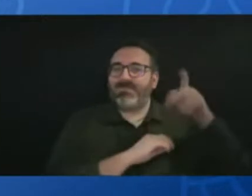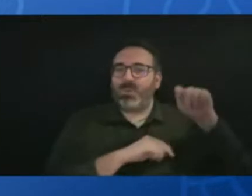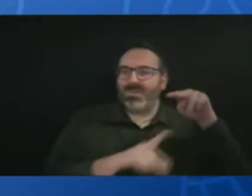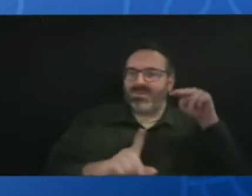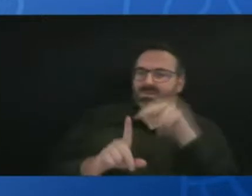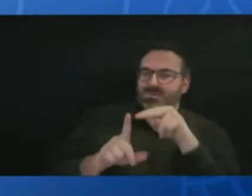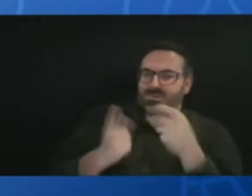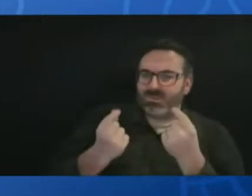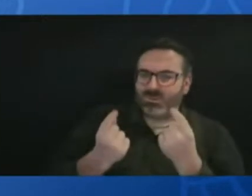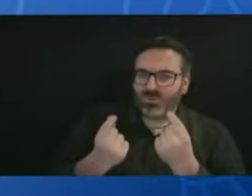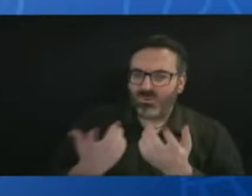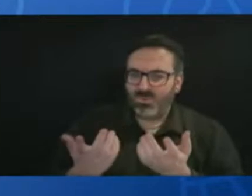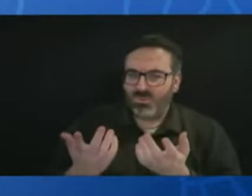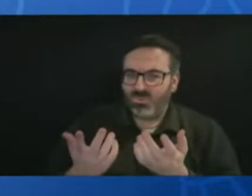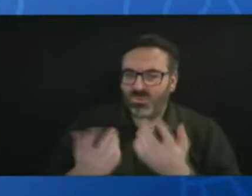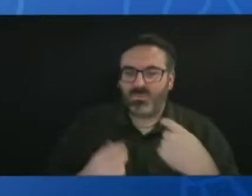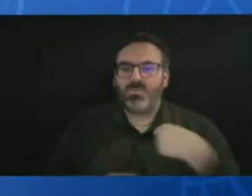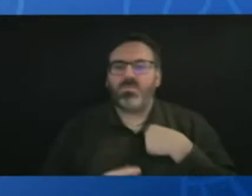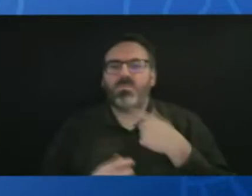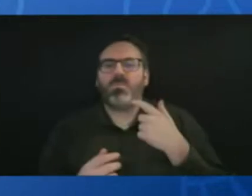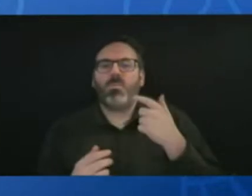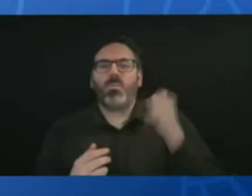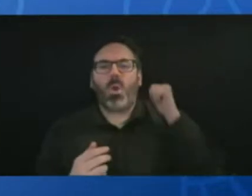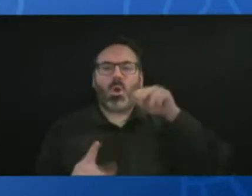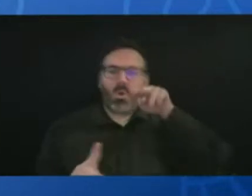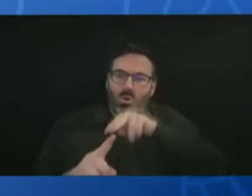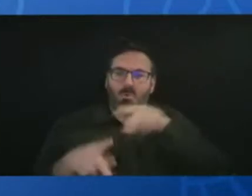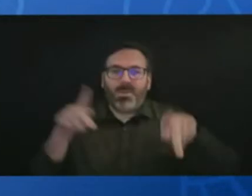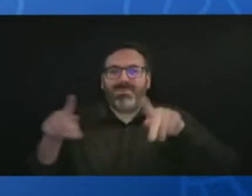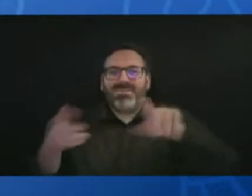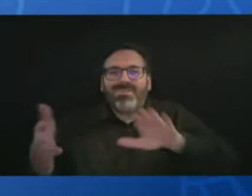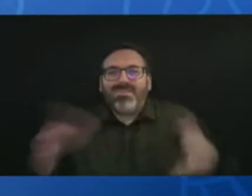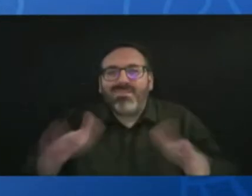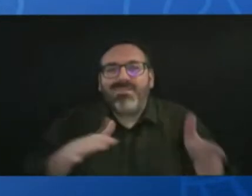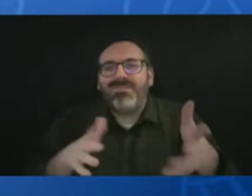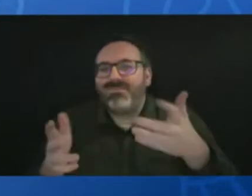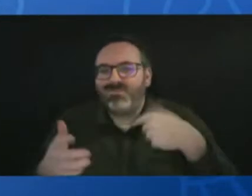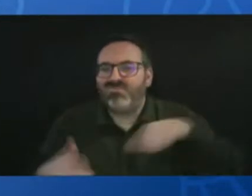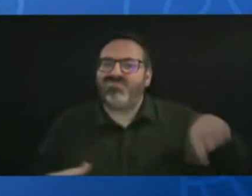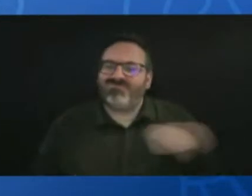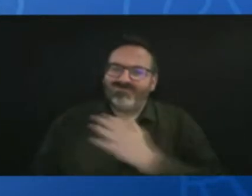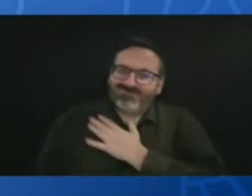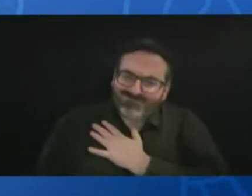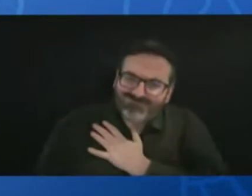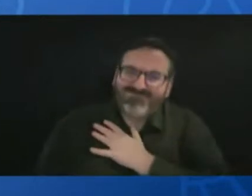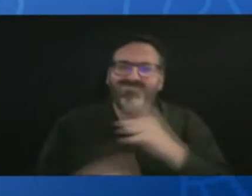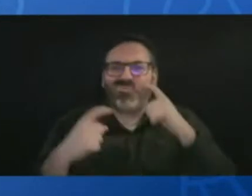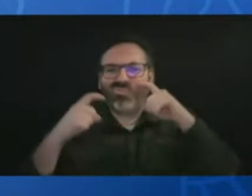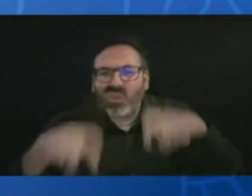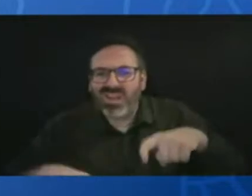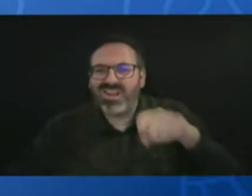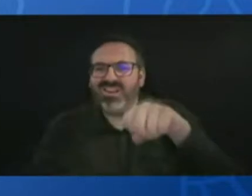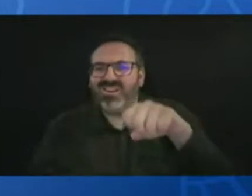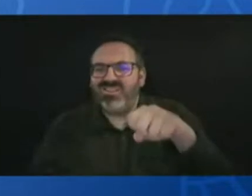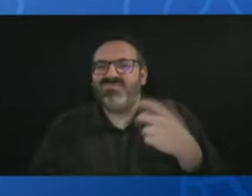people being harmed. Certainly we decry, and that's something I'm going to want us to go back and check on, and I'll do